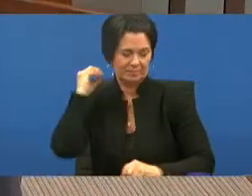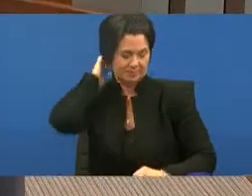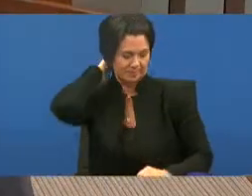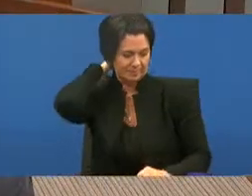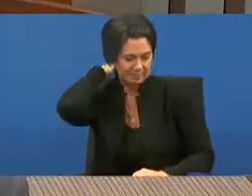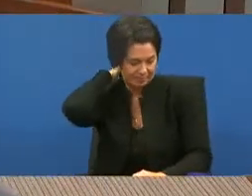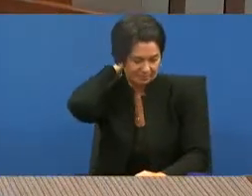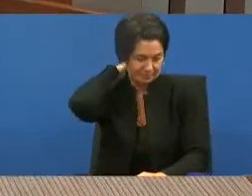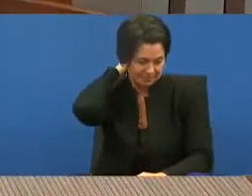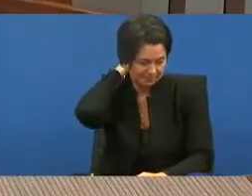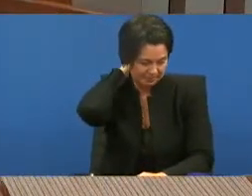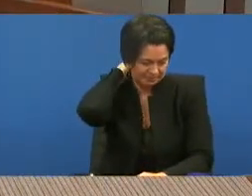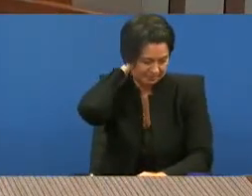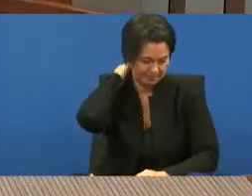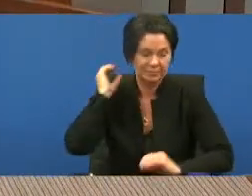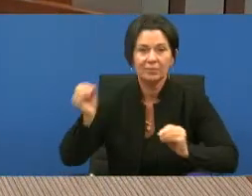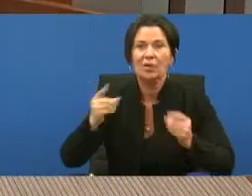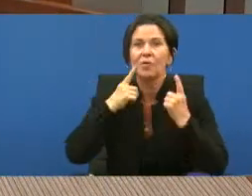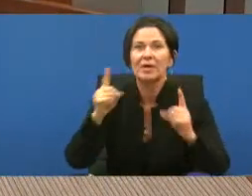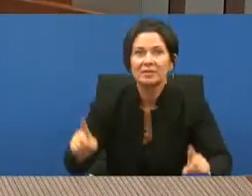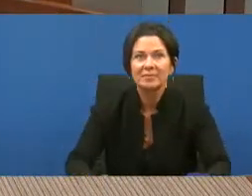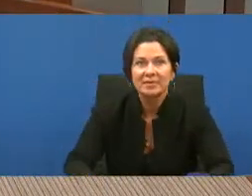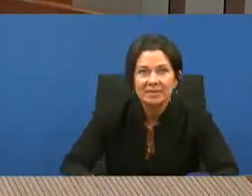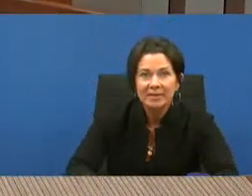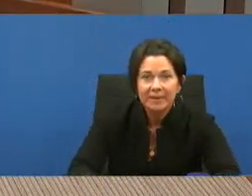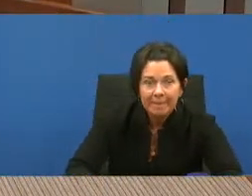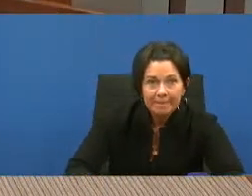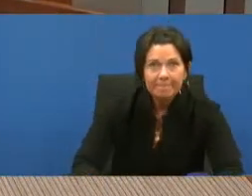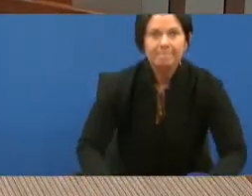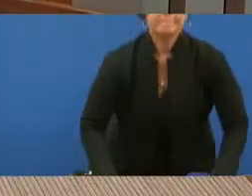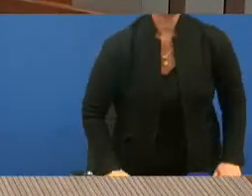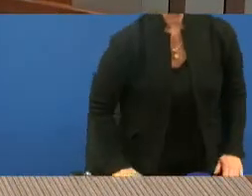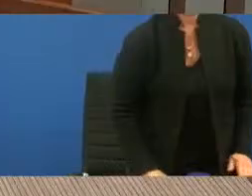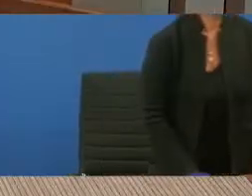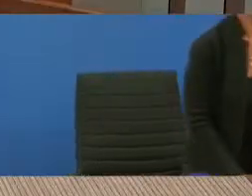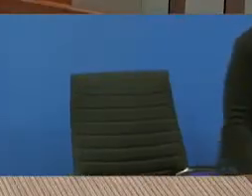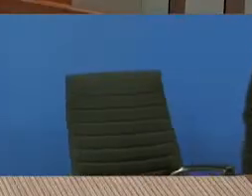Meeting's adjourned. Any announcements? Yes, ma'am.